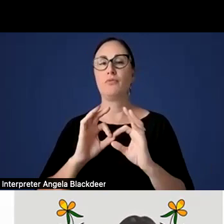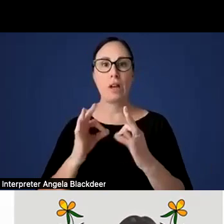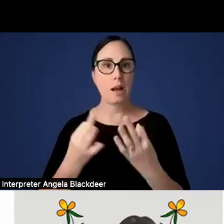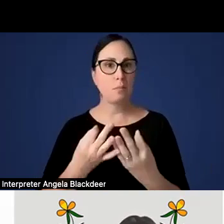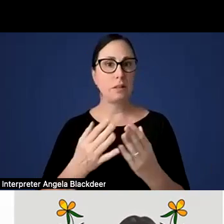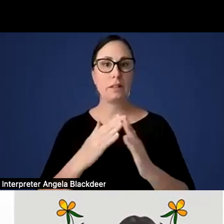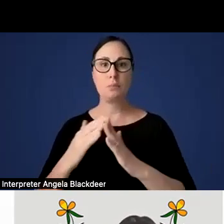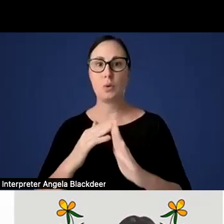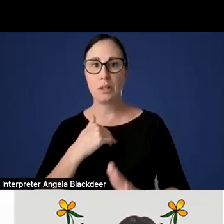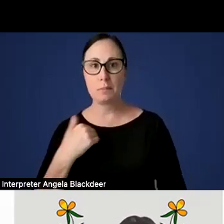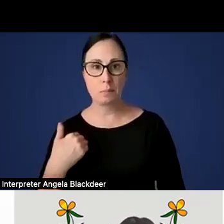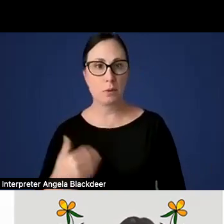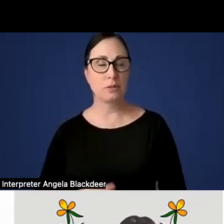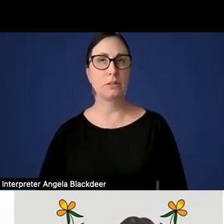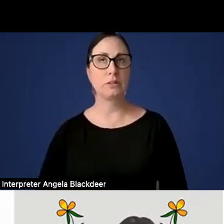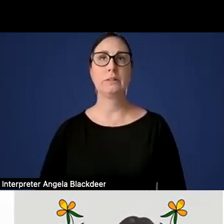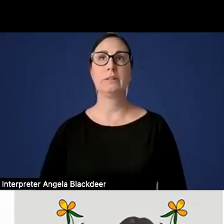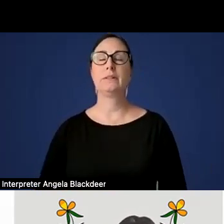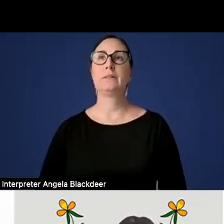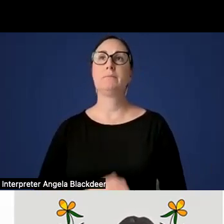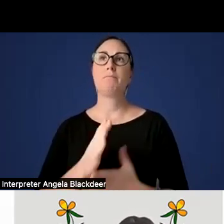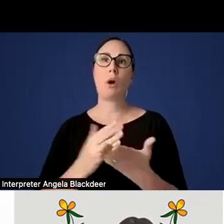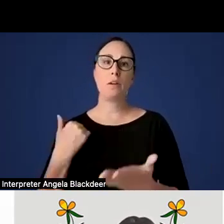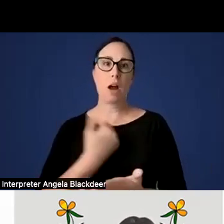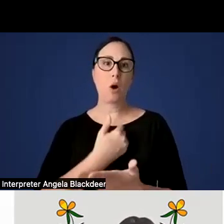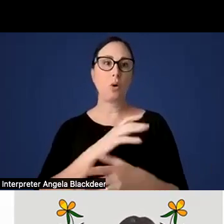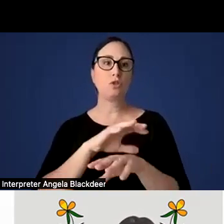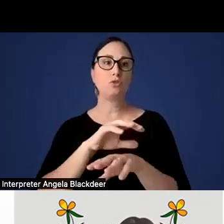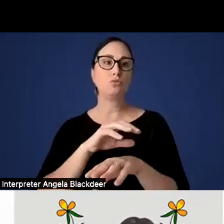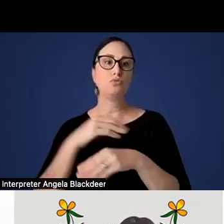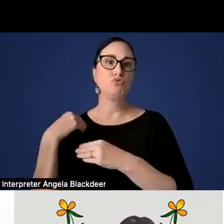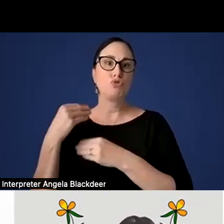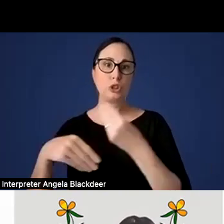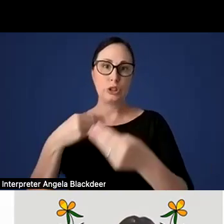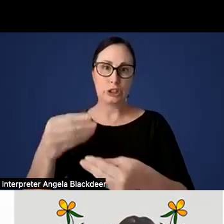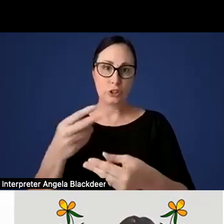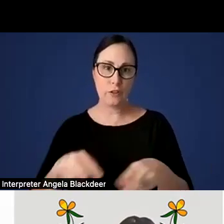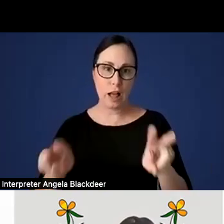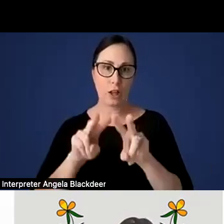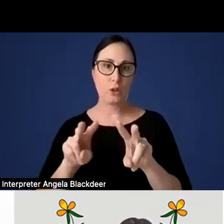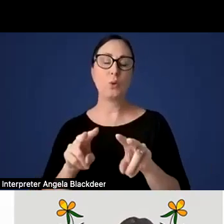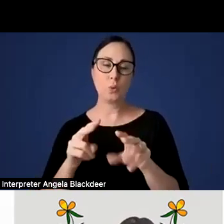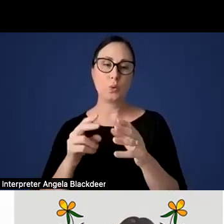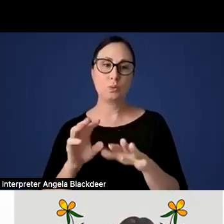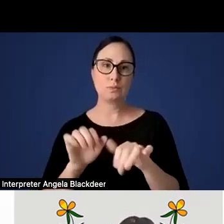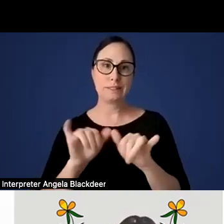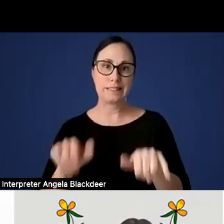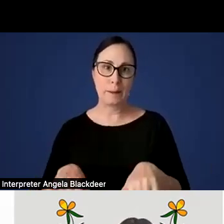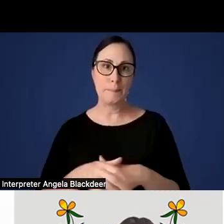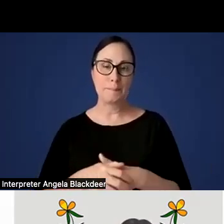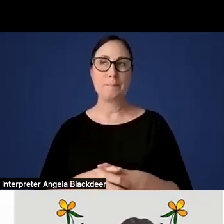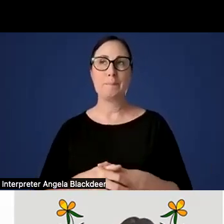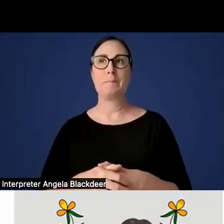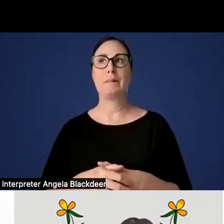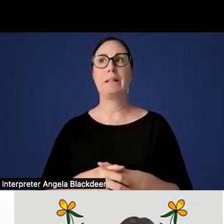that part of our traditional value system is that we're responsible to and for each other.